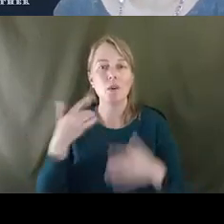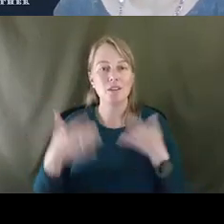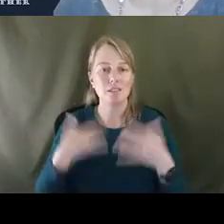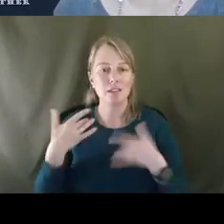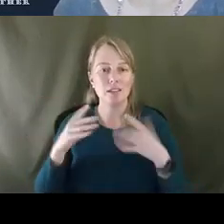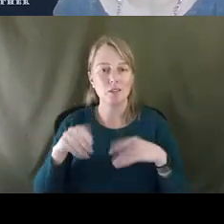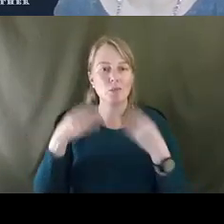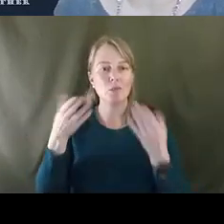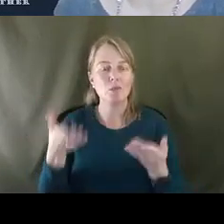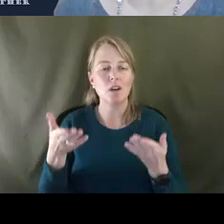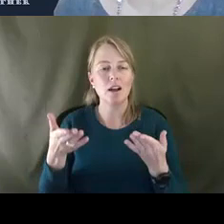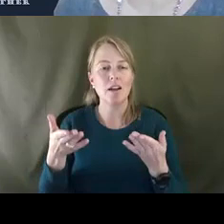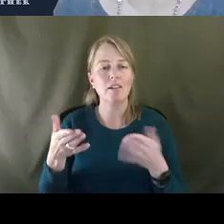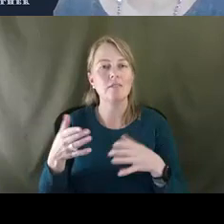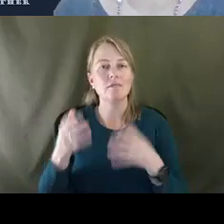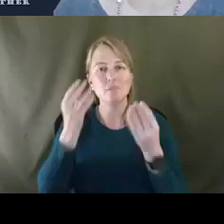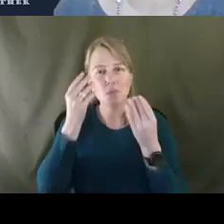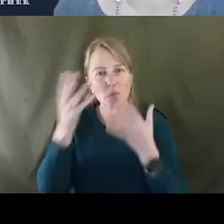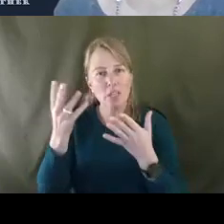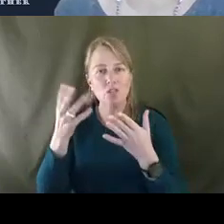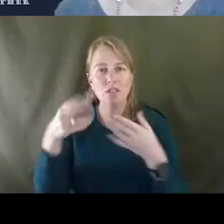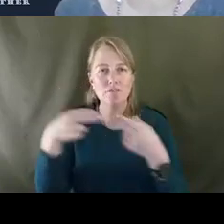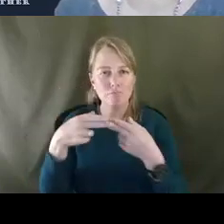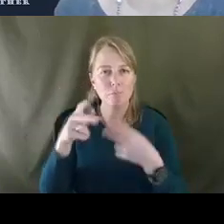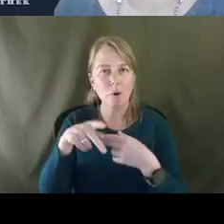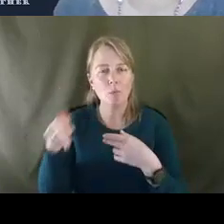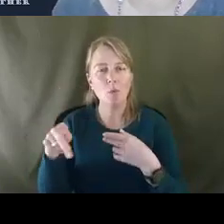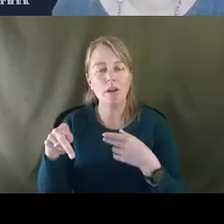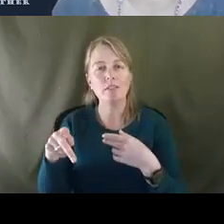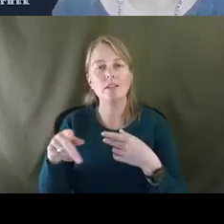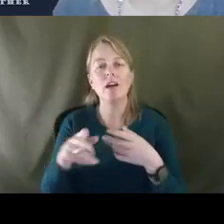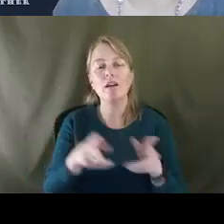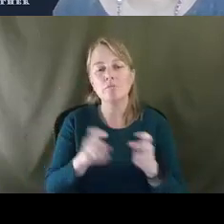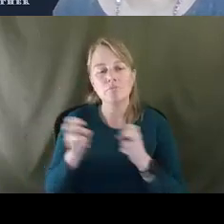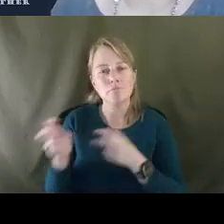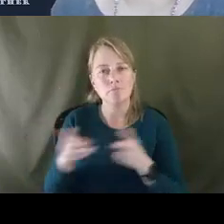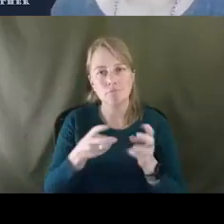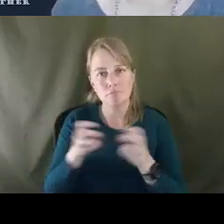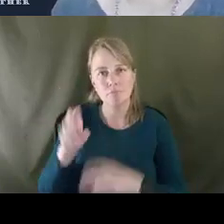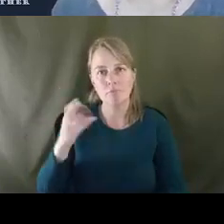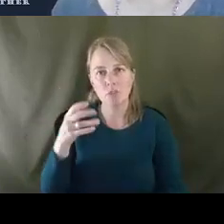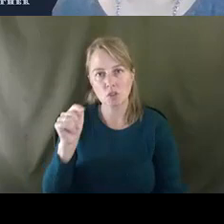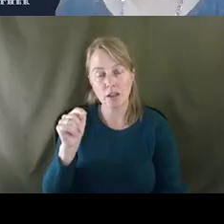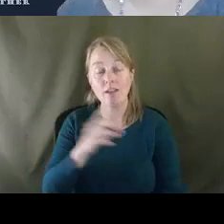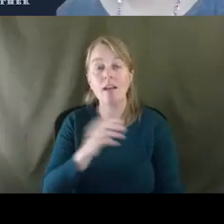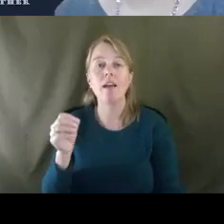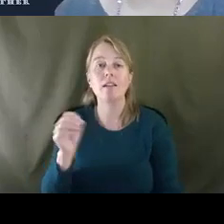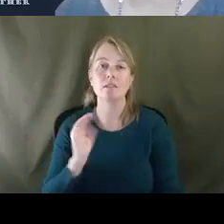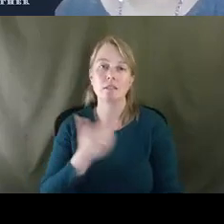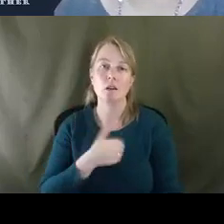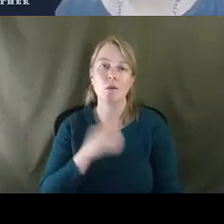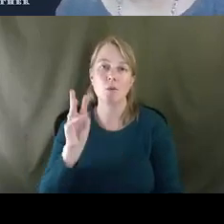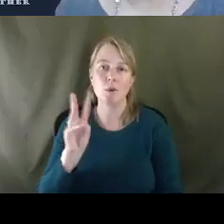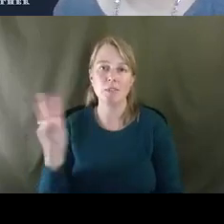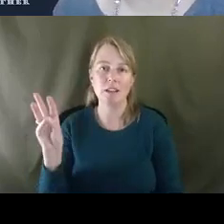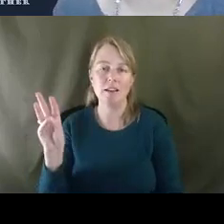provide you with session materials. Those will be dropped into the chat and available on our website, hopefully